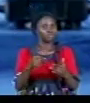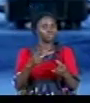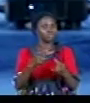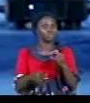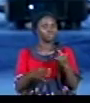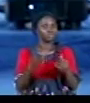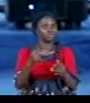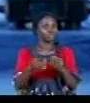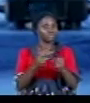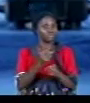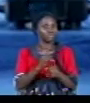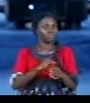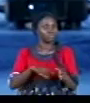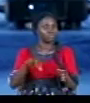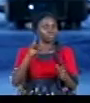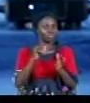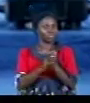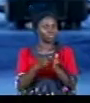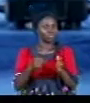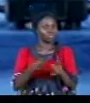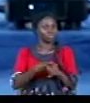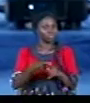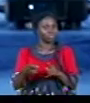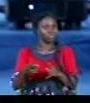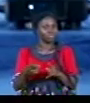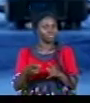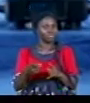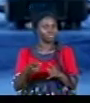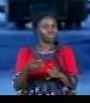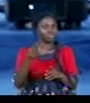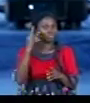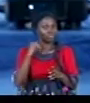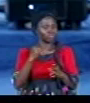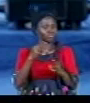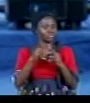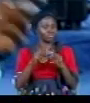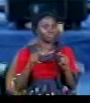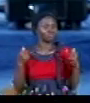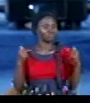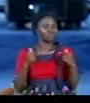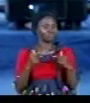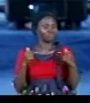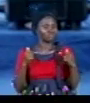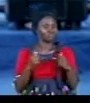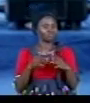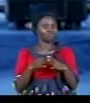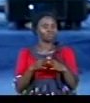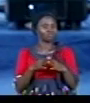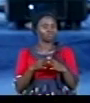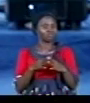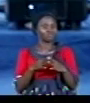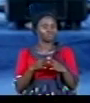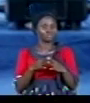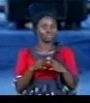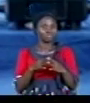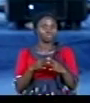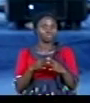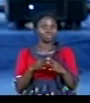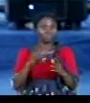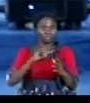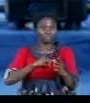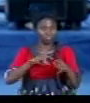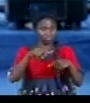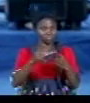I discovered the wound was still there and it was very painful. So when I now went to the hospital and